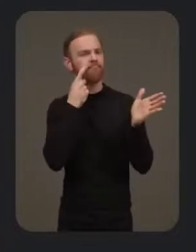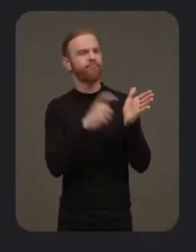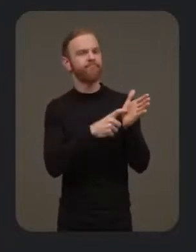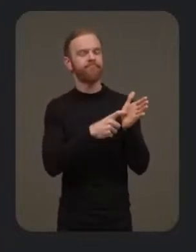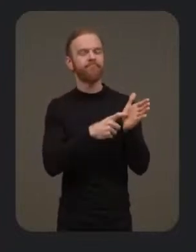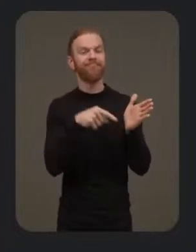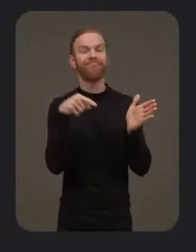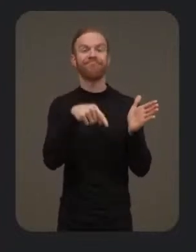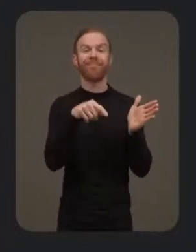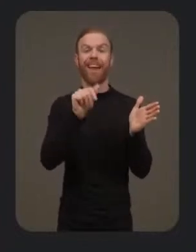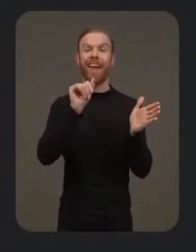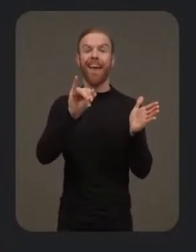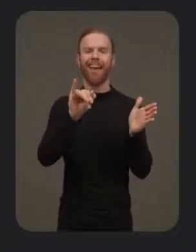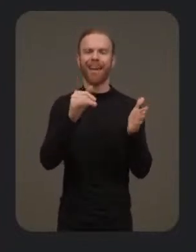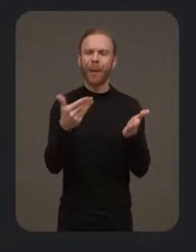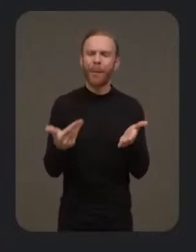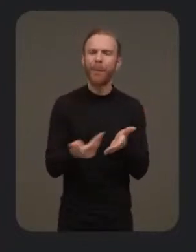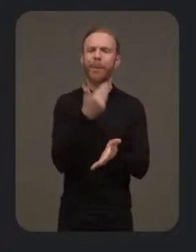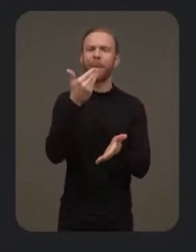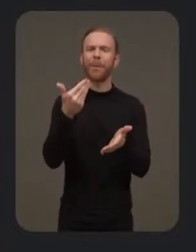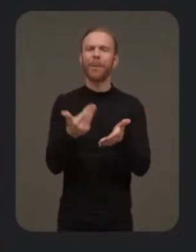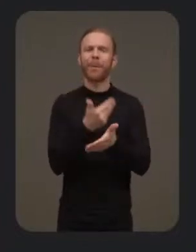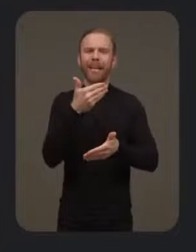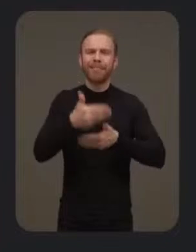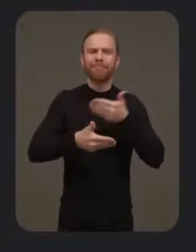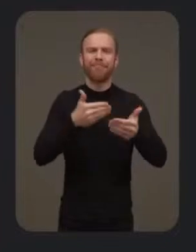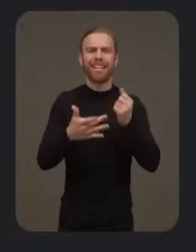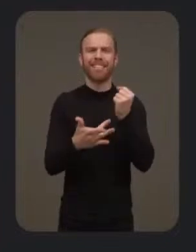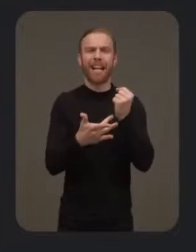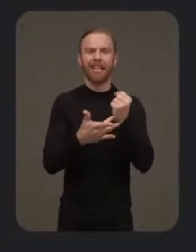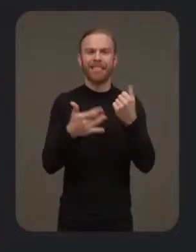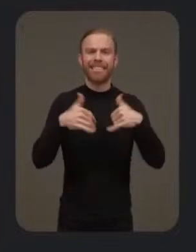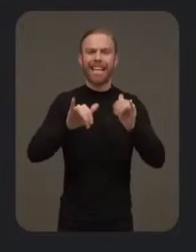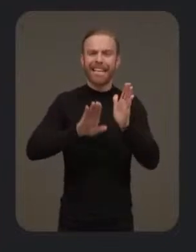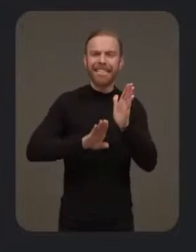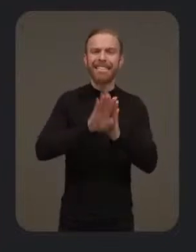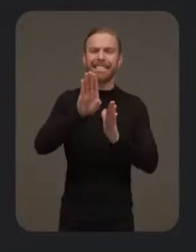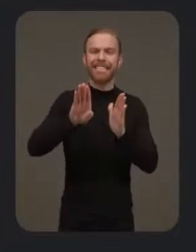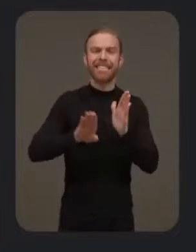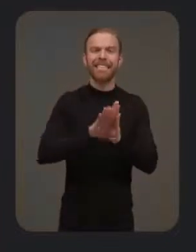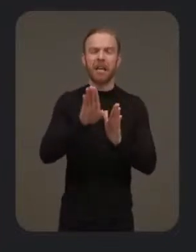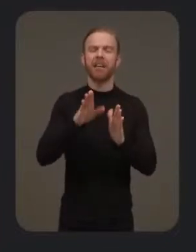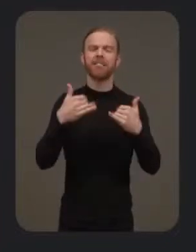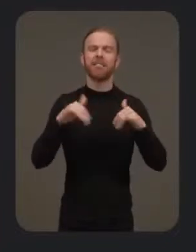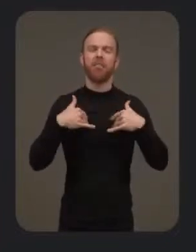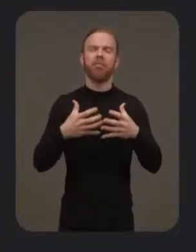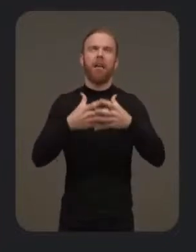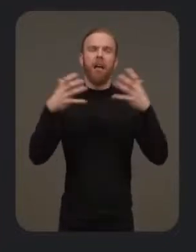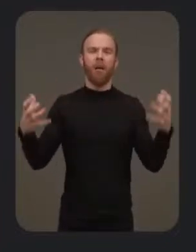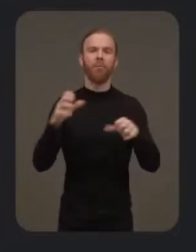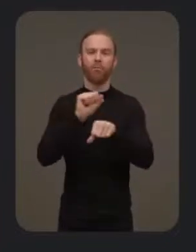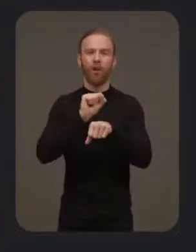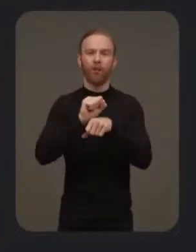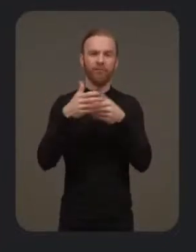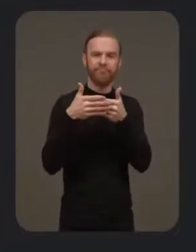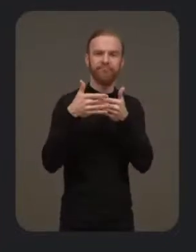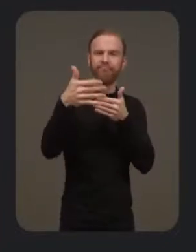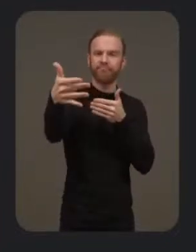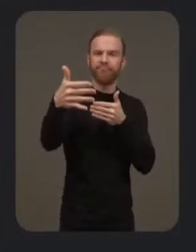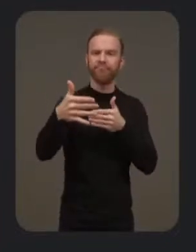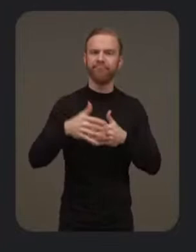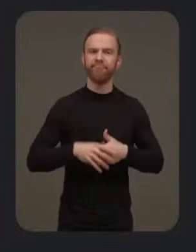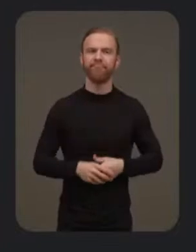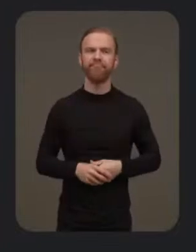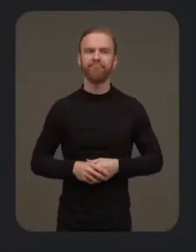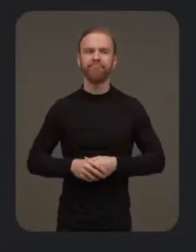must also acknowledge that it's an emerging technology that is still being developed, and there's still so much more to do.